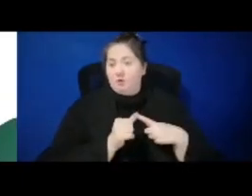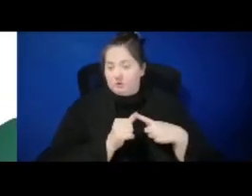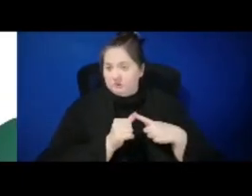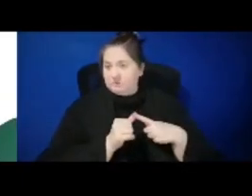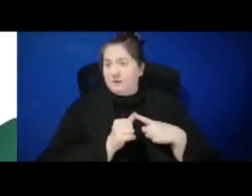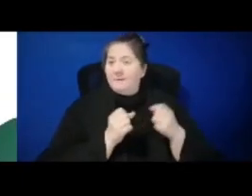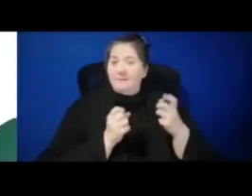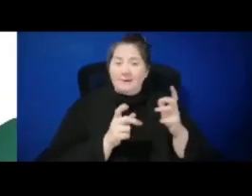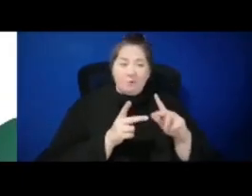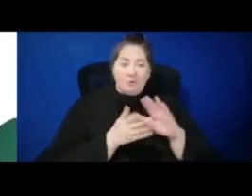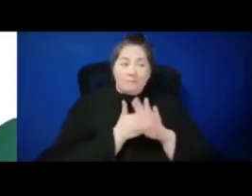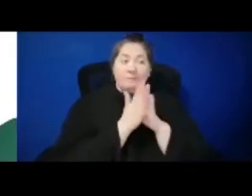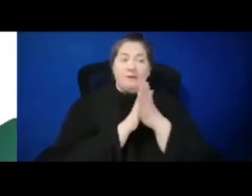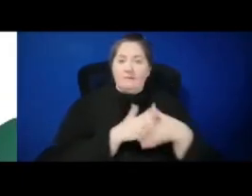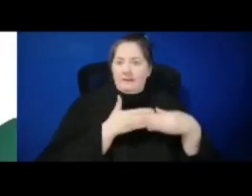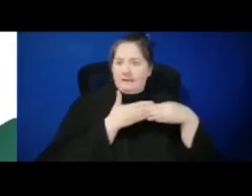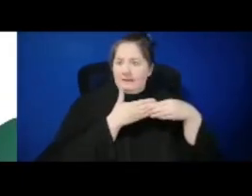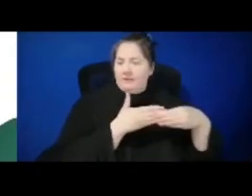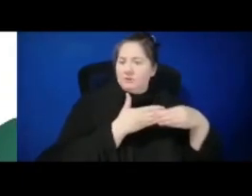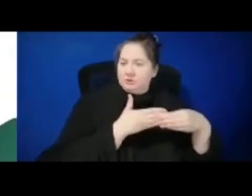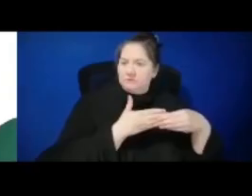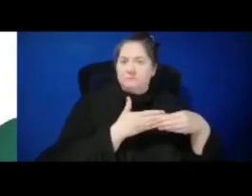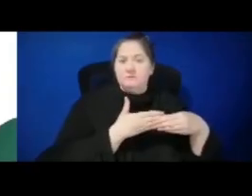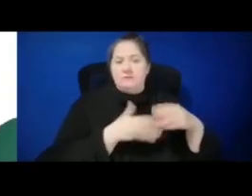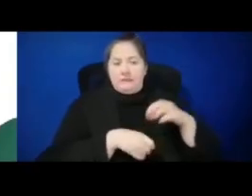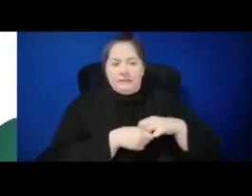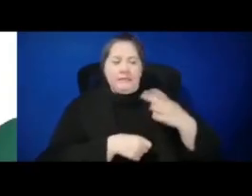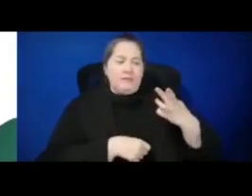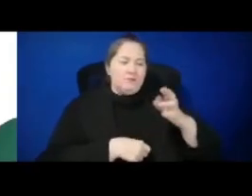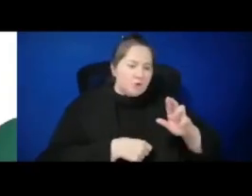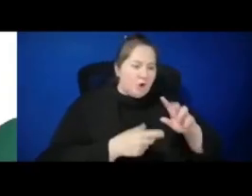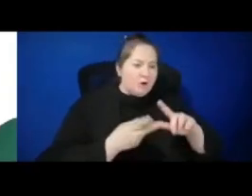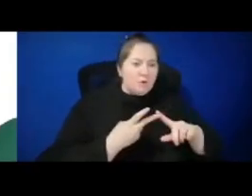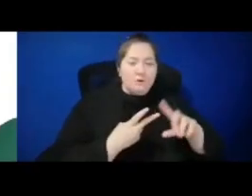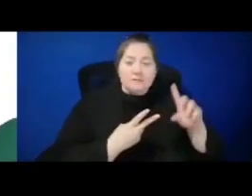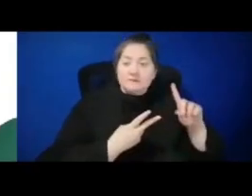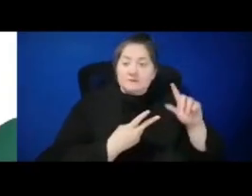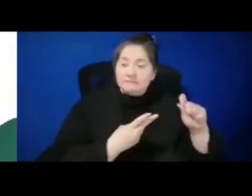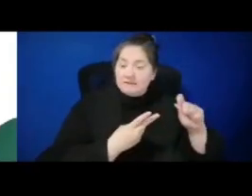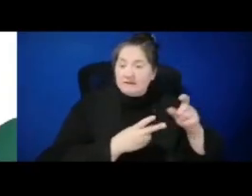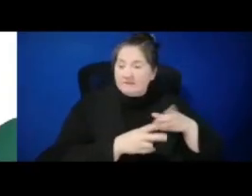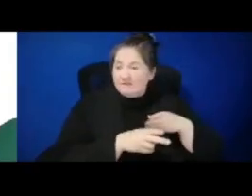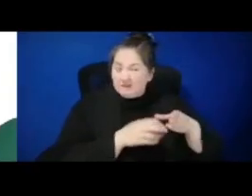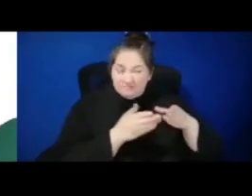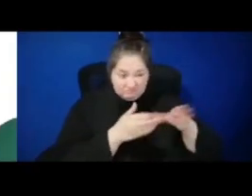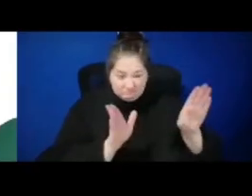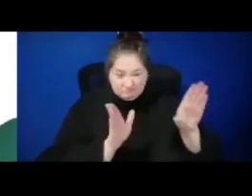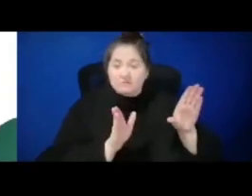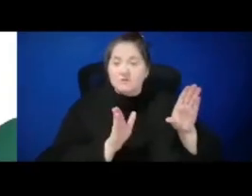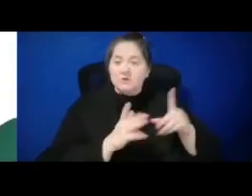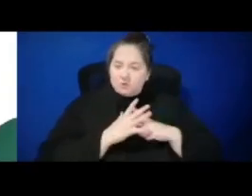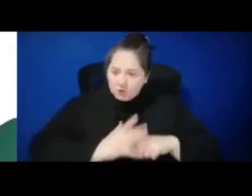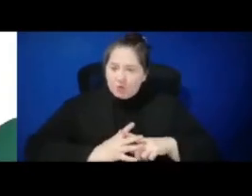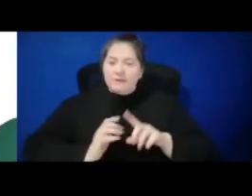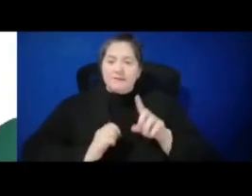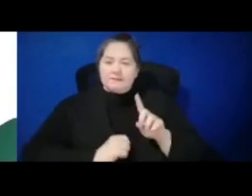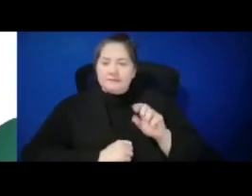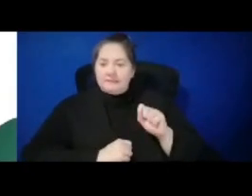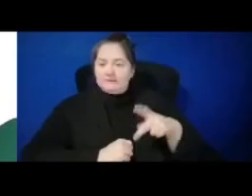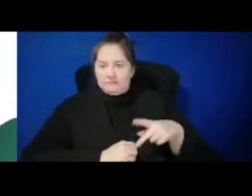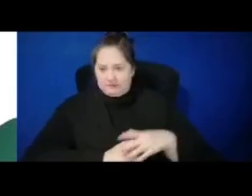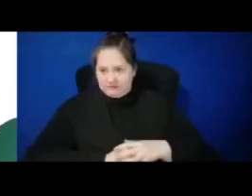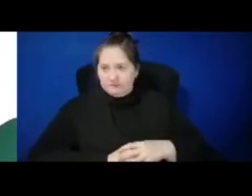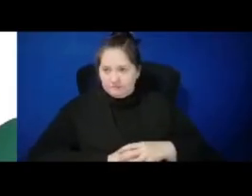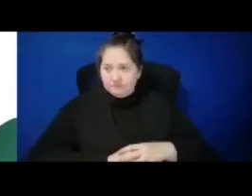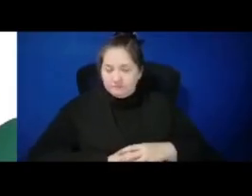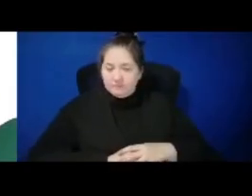in leadership positions within the fields of human services and even the disability field more broadly got their start in this field